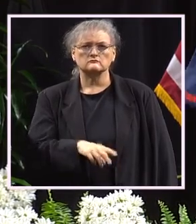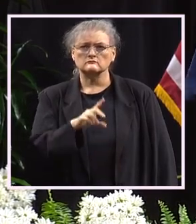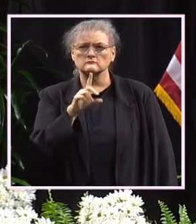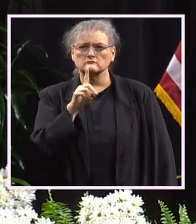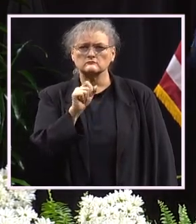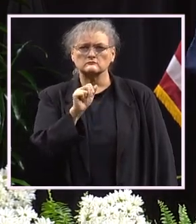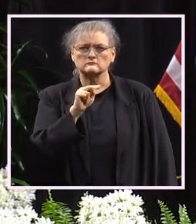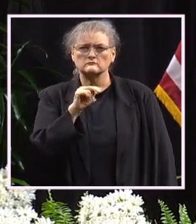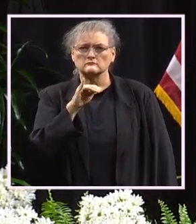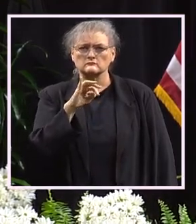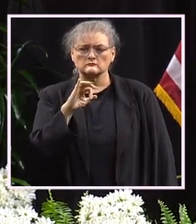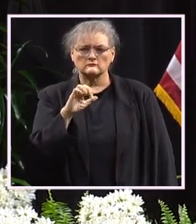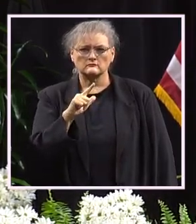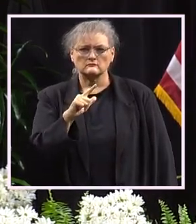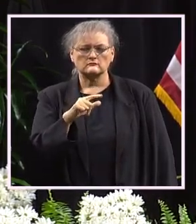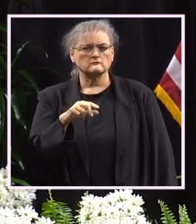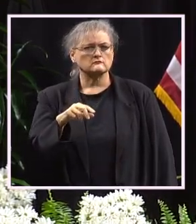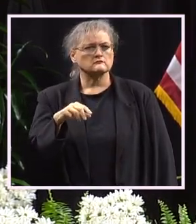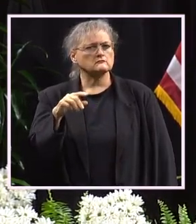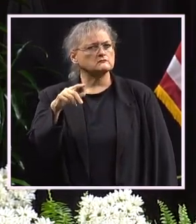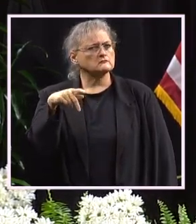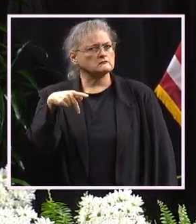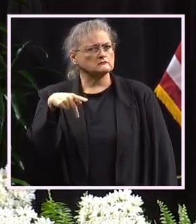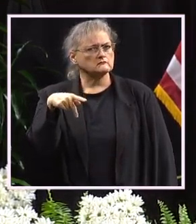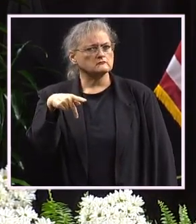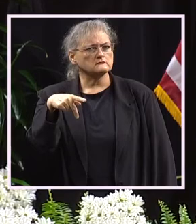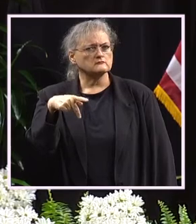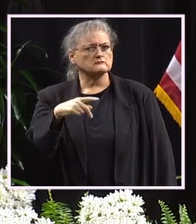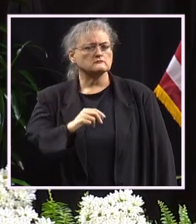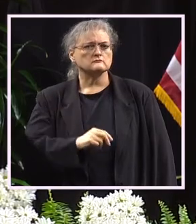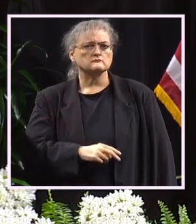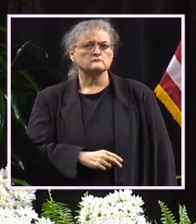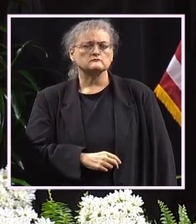Daniel I. Pacora, magna cum laude.